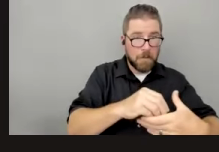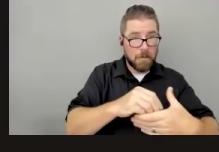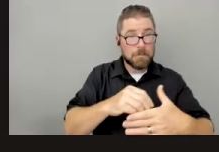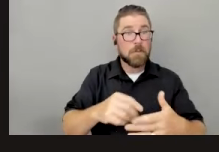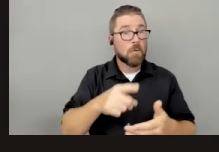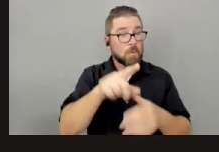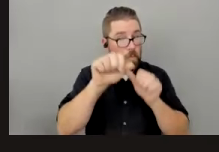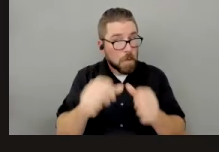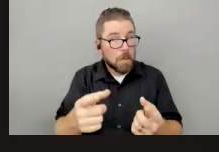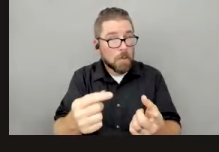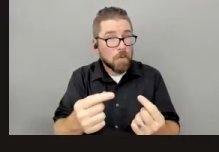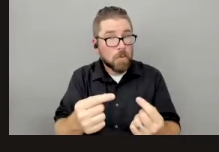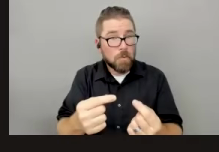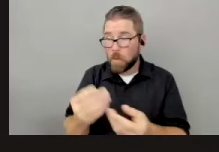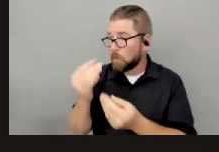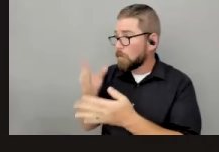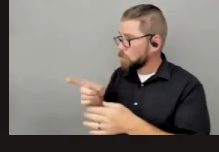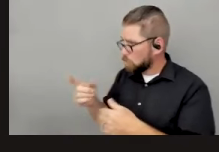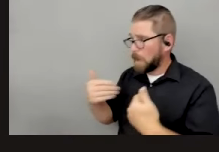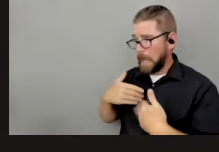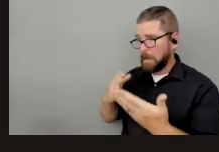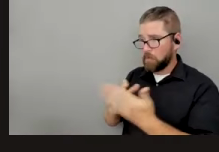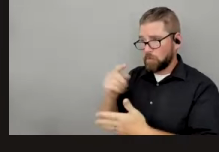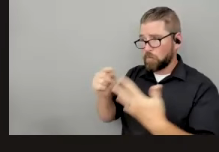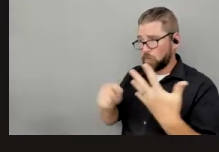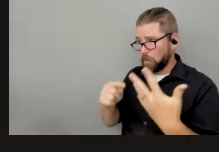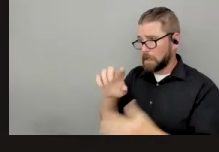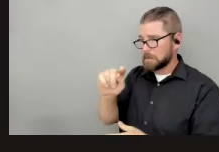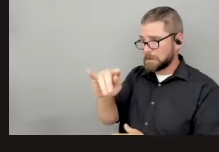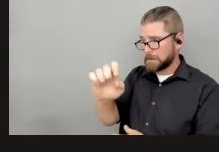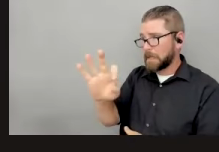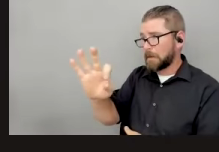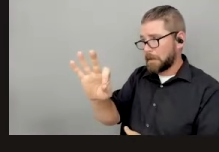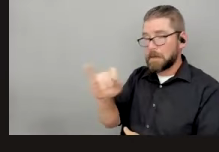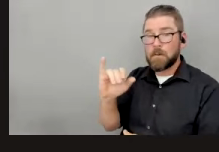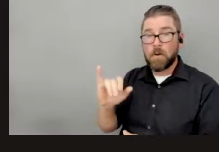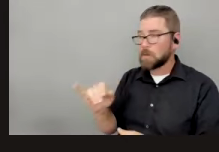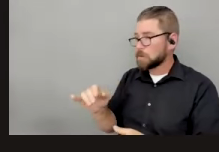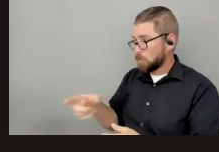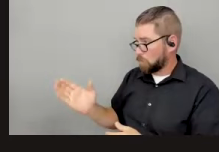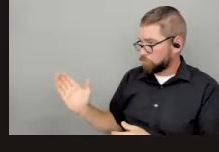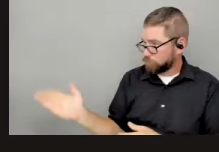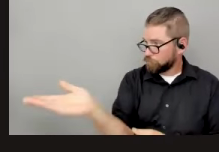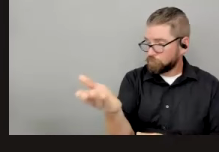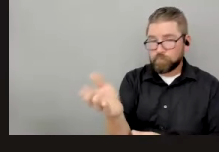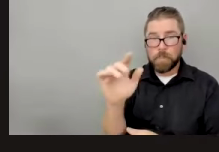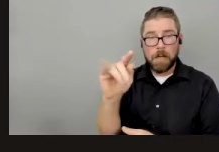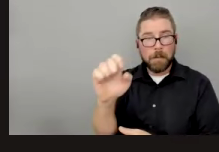Title IX, connect them with the Title IX coordinator, and avoid promising outcomes,